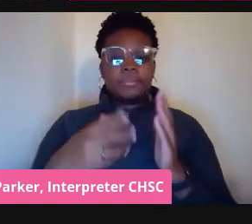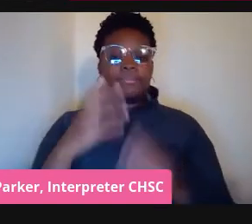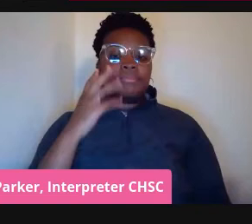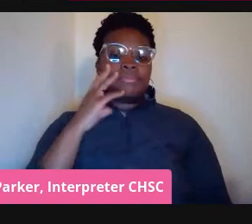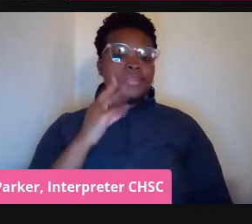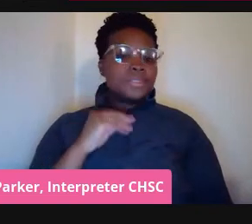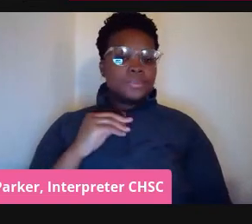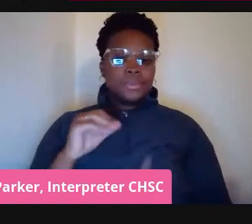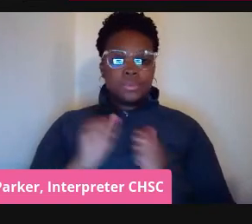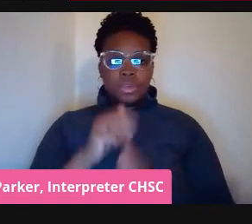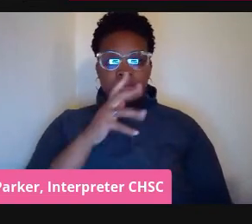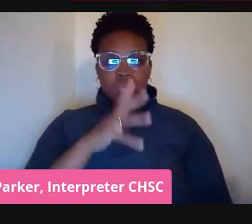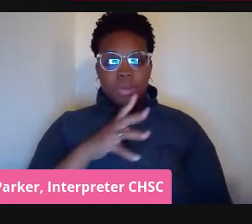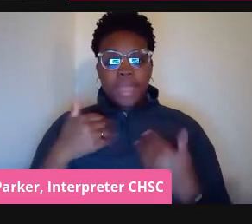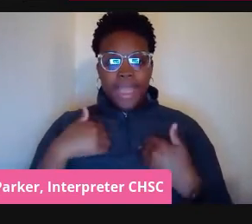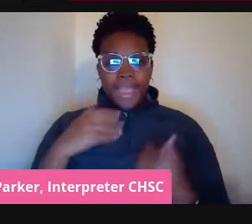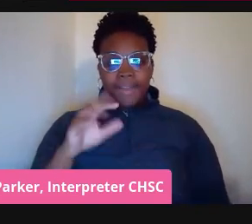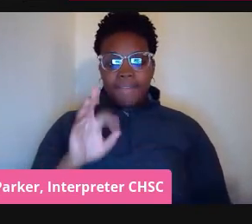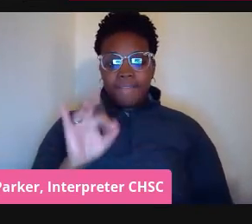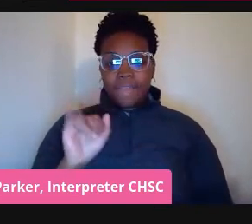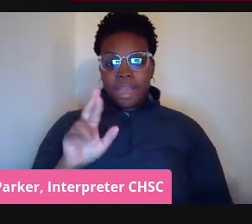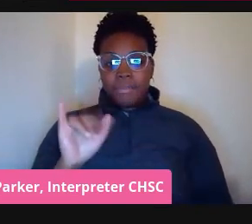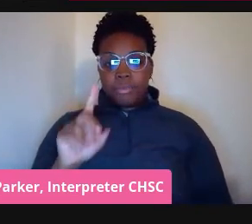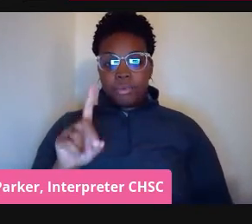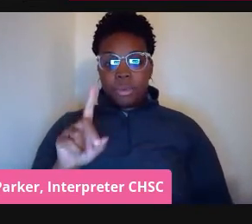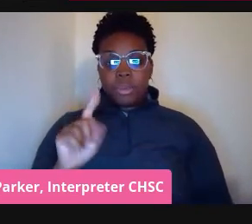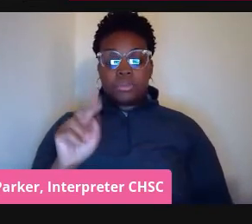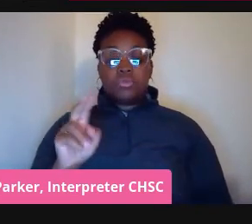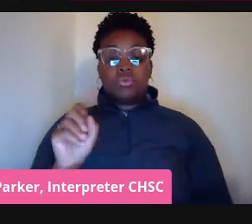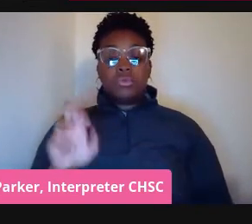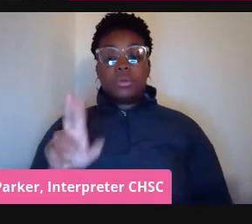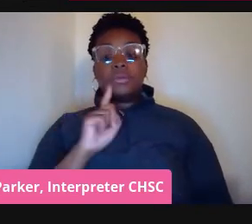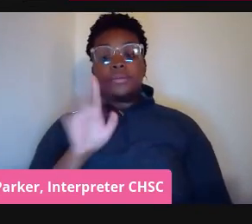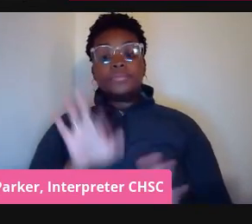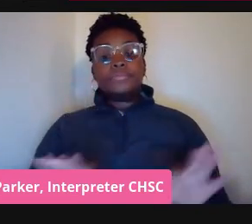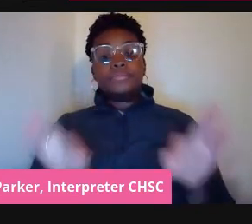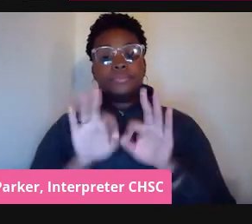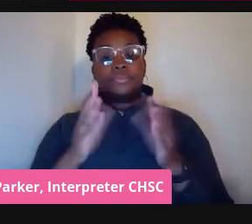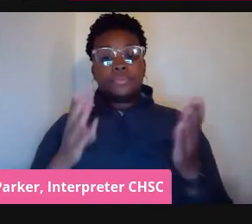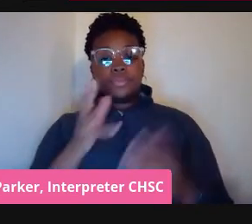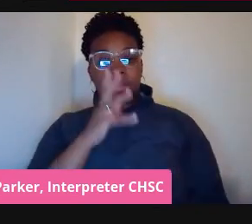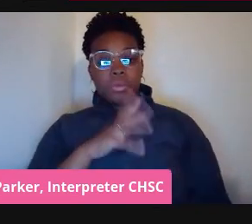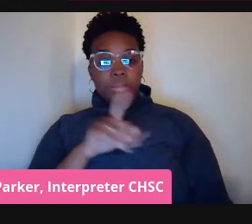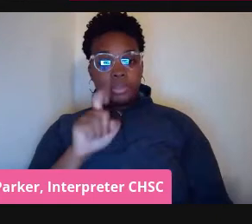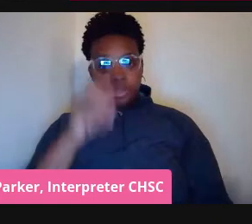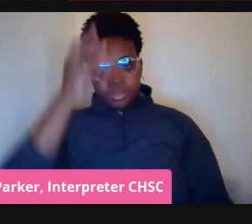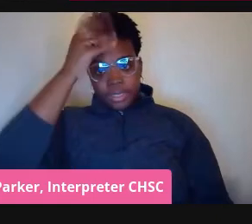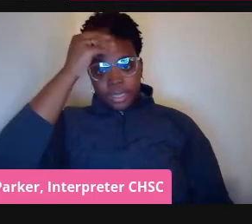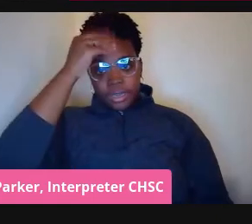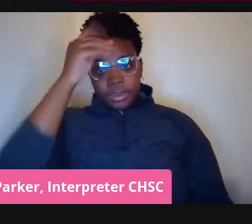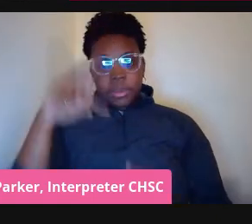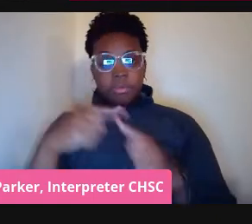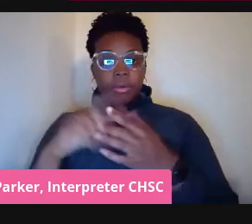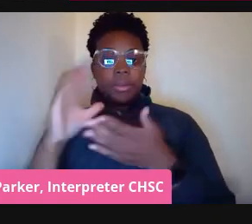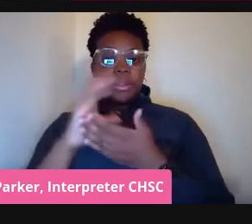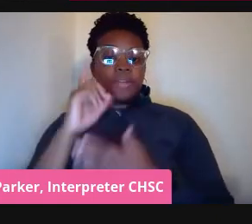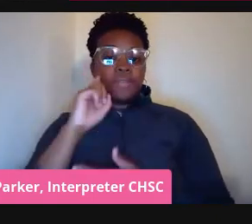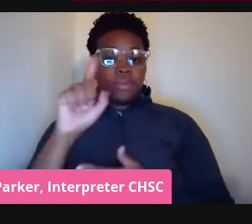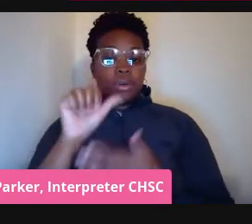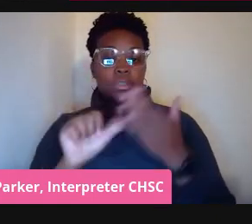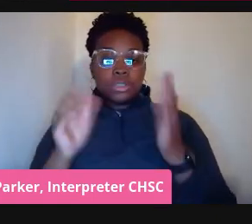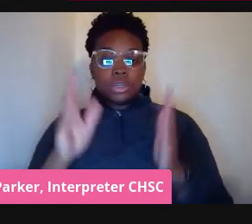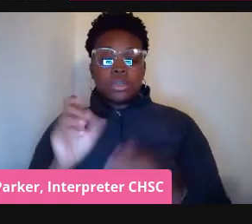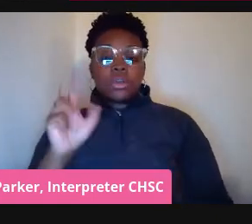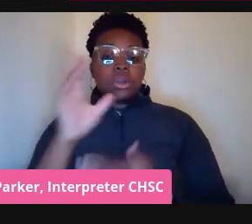experience with women with fibroid tumors. So that's a really important thing that I think women should really think about when they're looking for a surgeon or they're looking